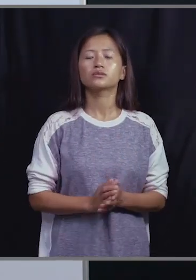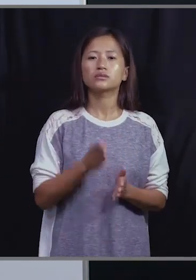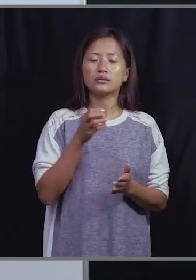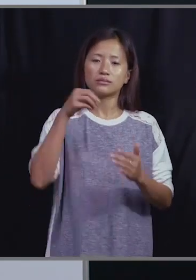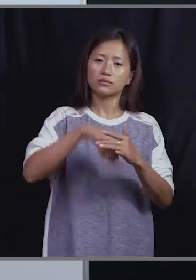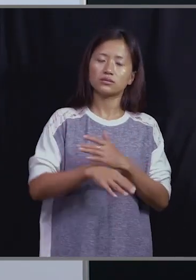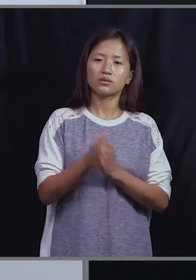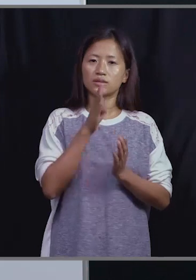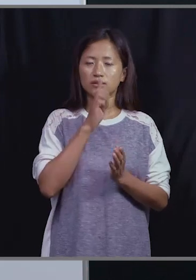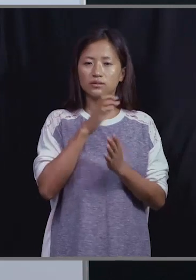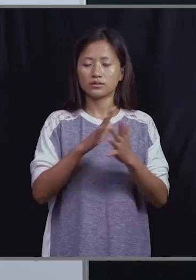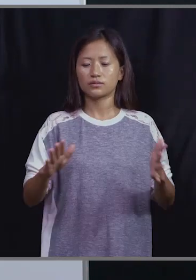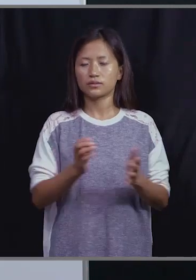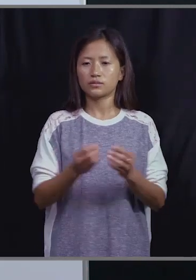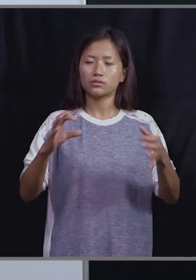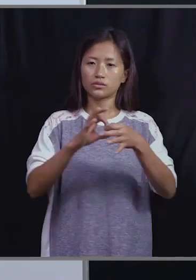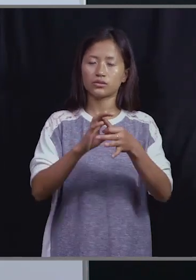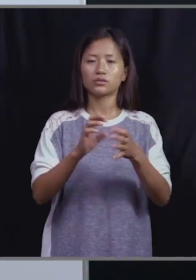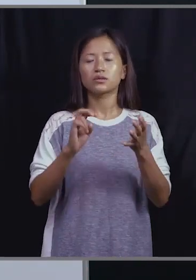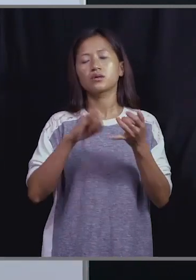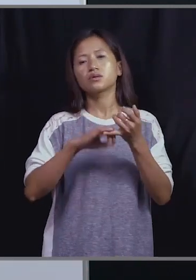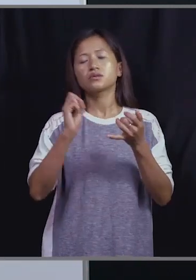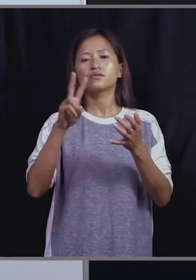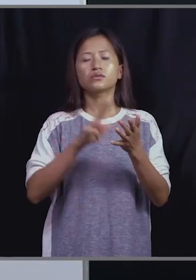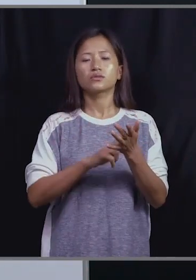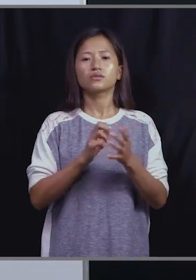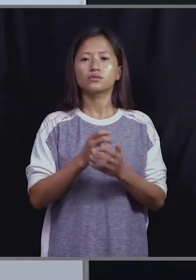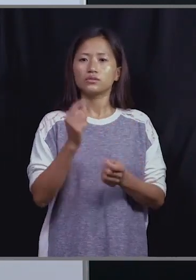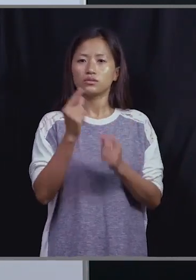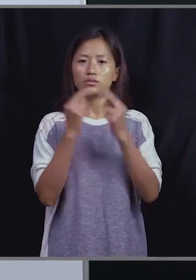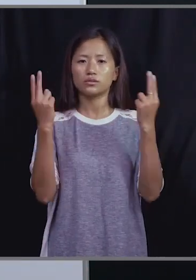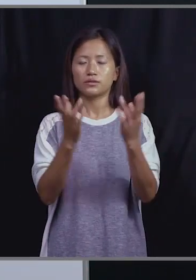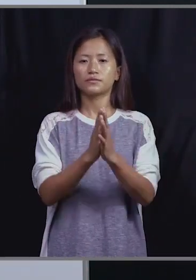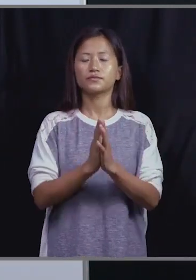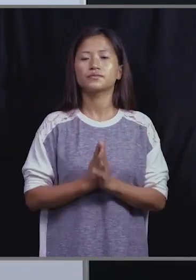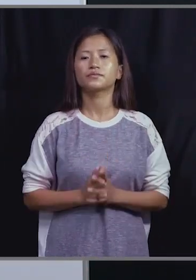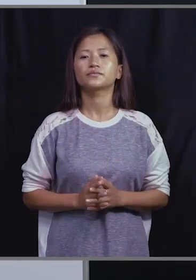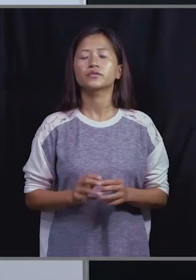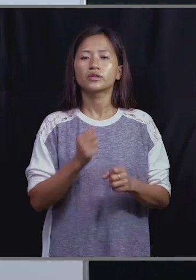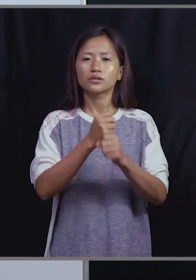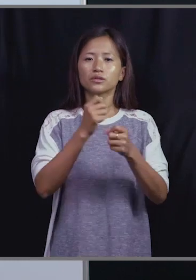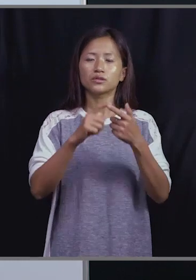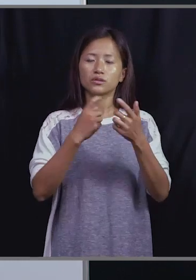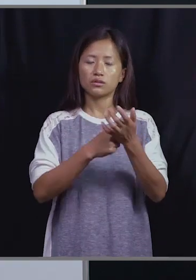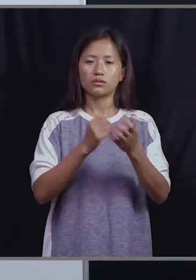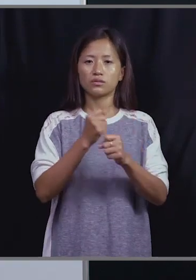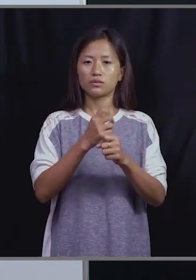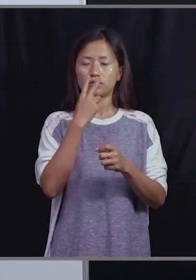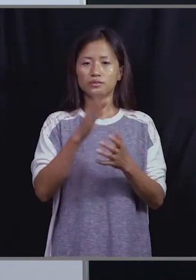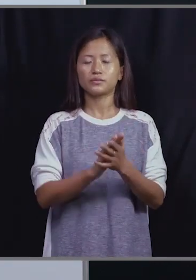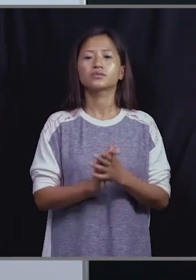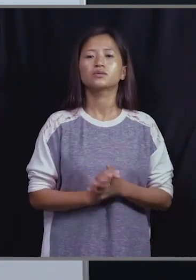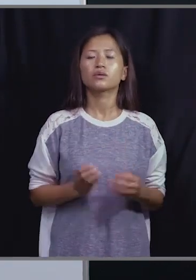secretly, okay, to join the Soviet Union. Similar feeling was felt with the Georgia in 1991. She